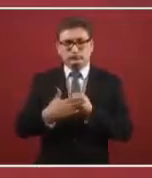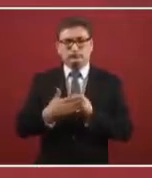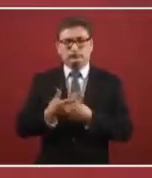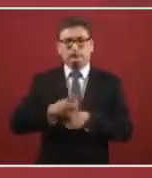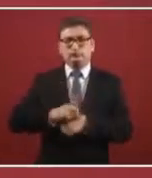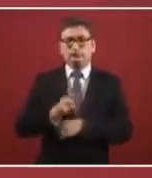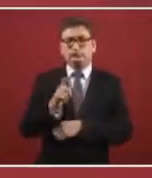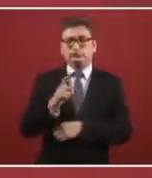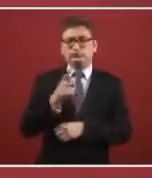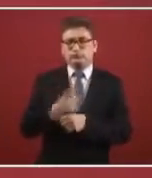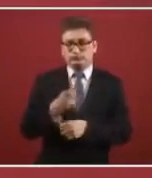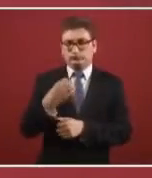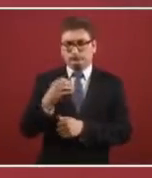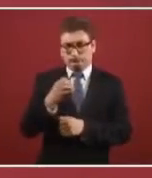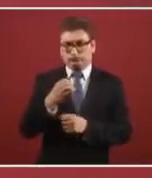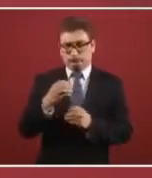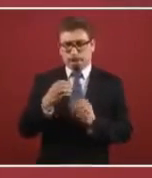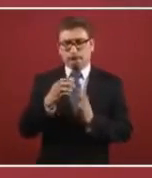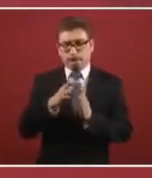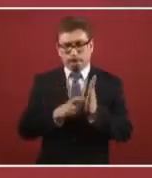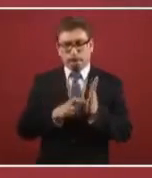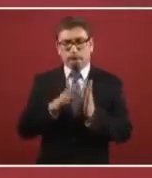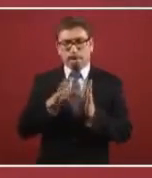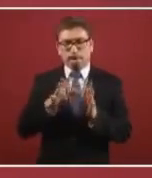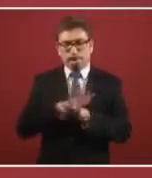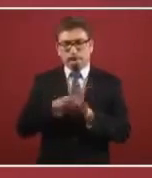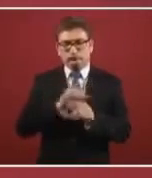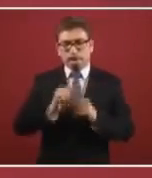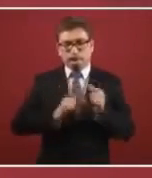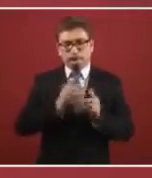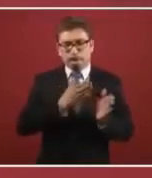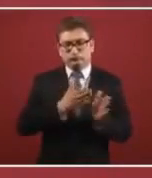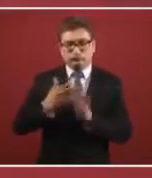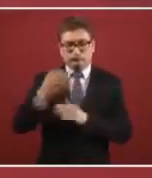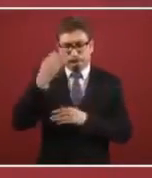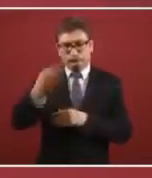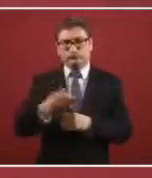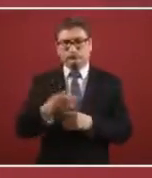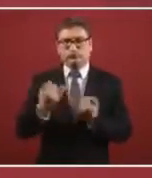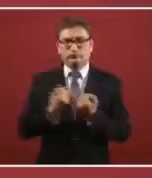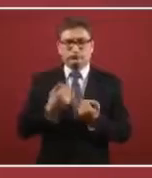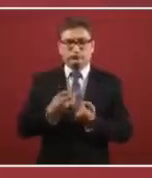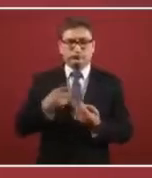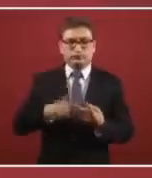that will be on the 1st of October. We're in phases.